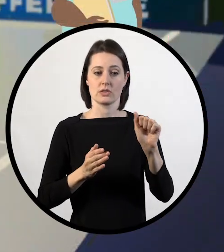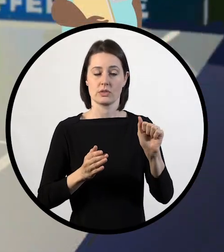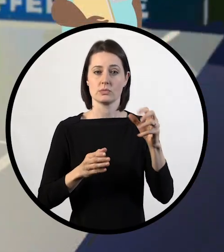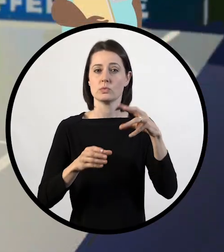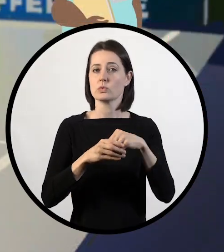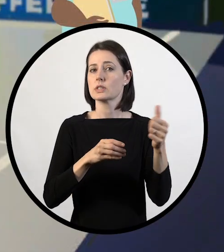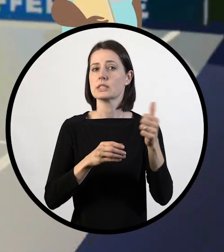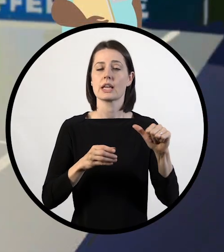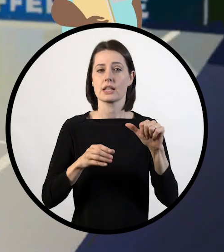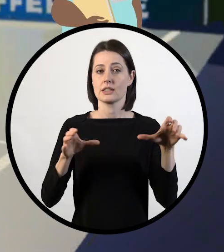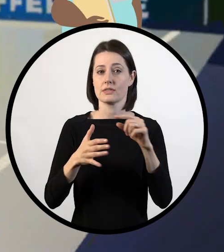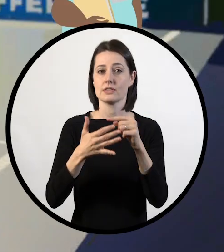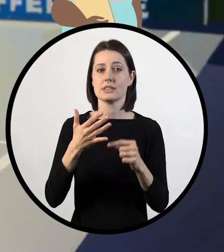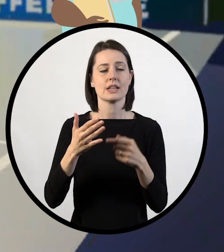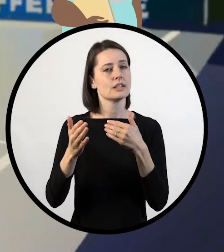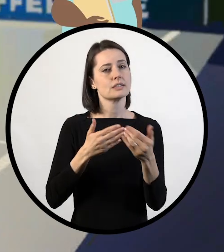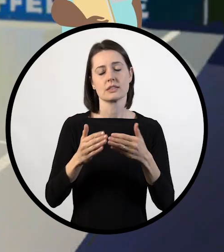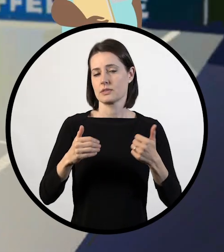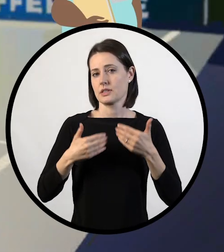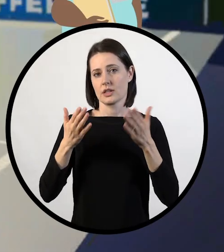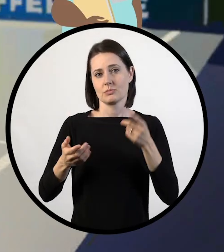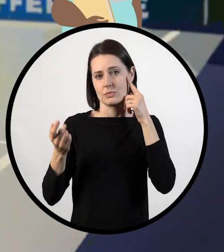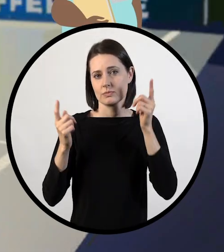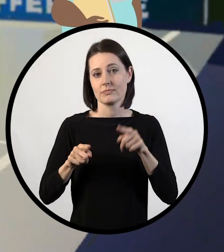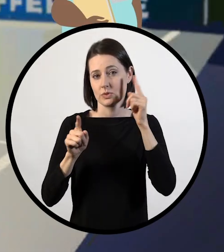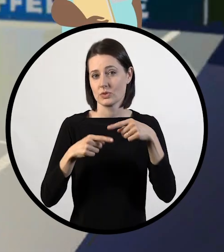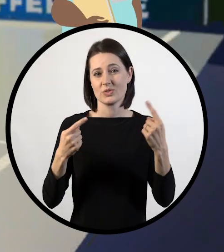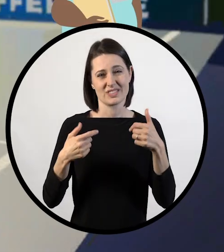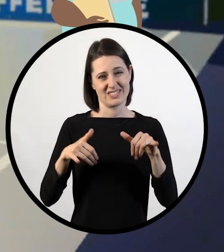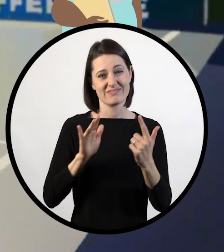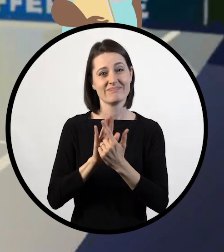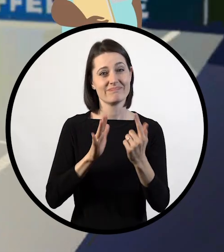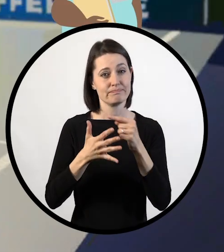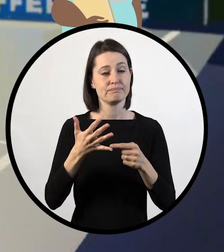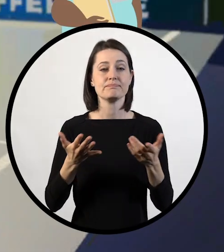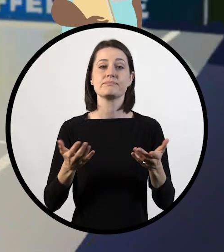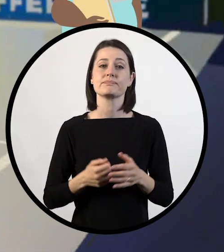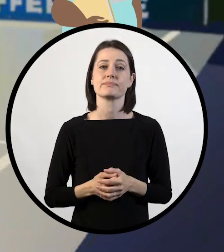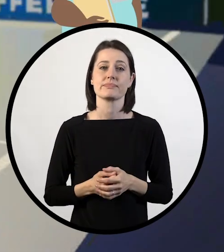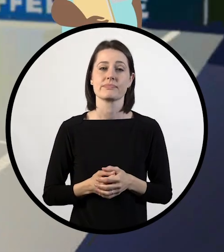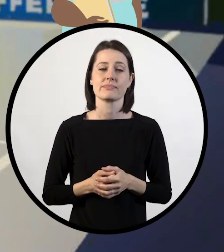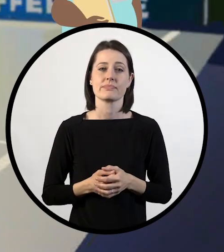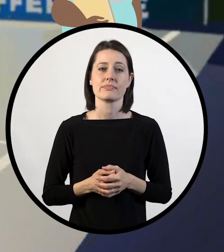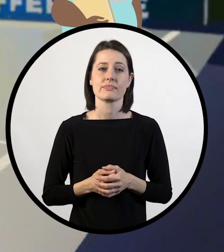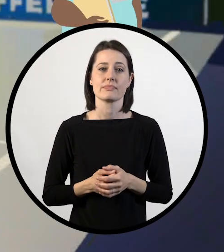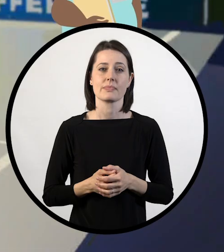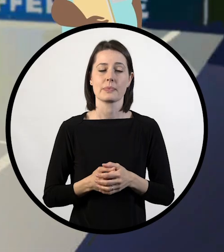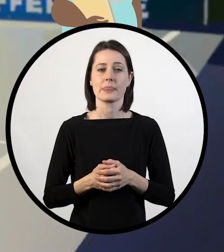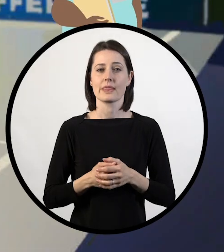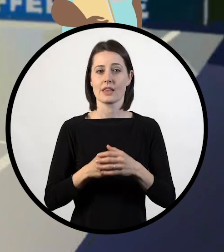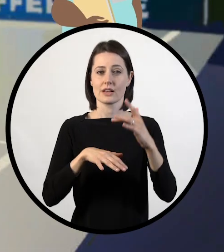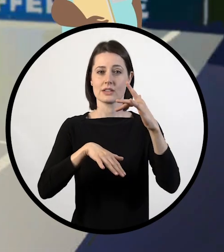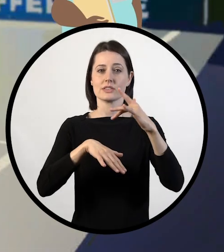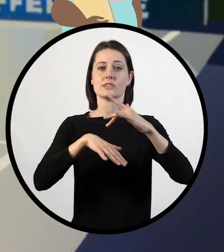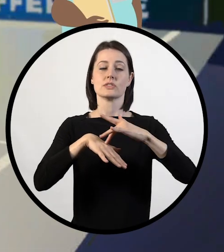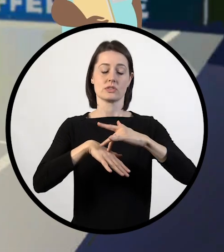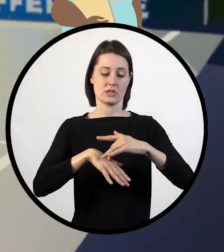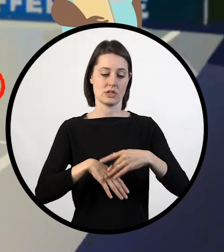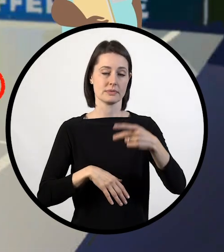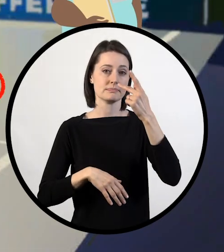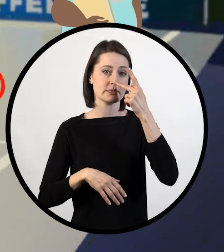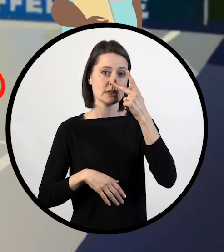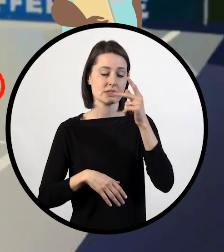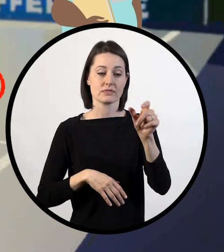contractor includes any of the following acts, with or without consent of the youth. Contact between the penis